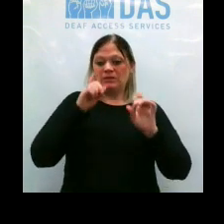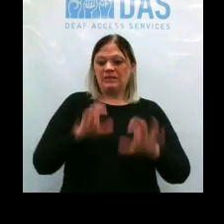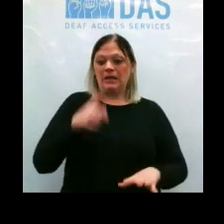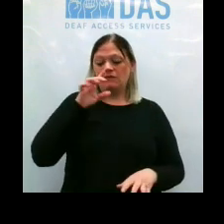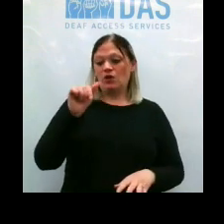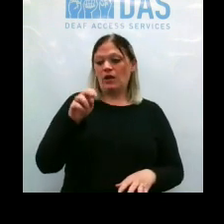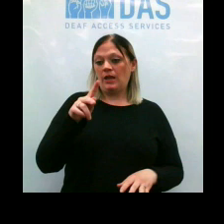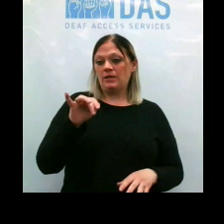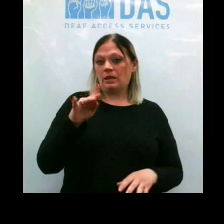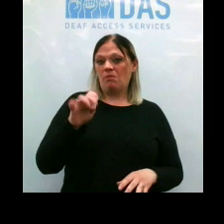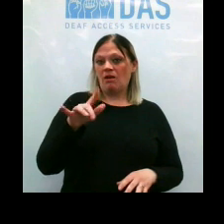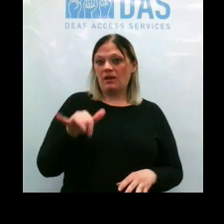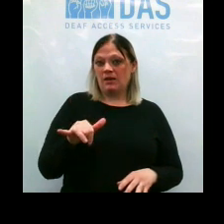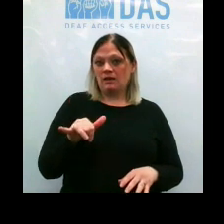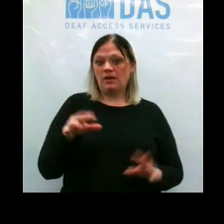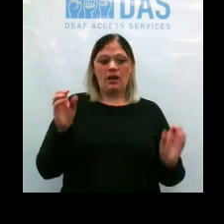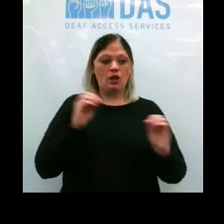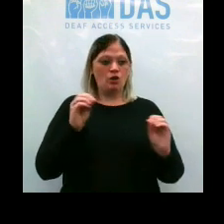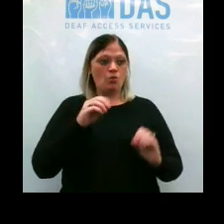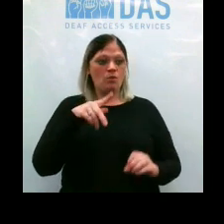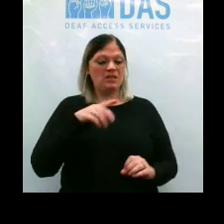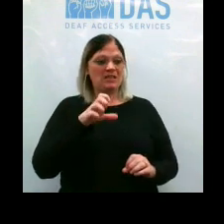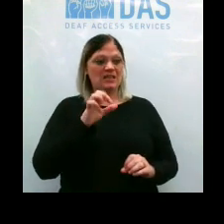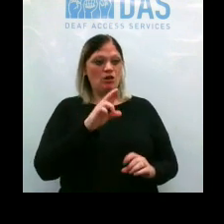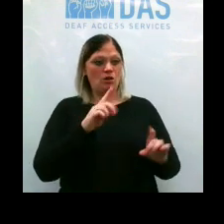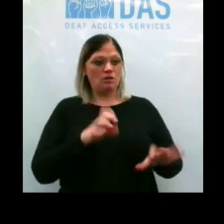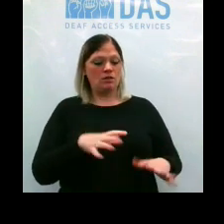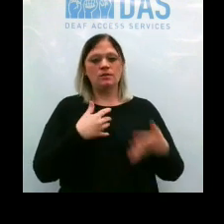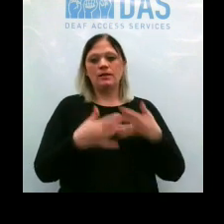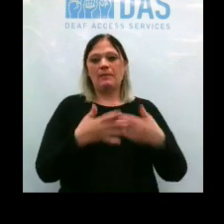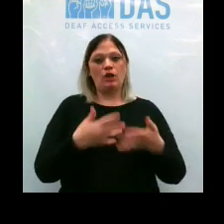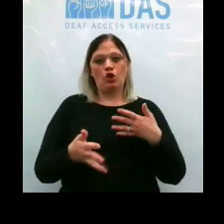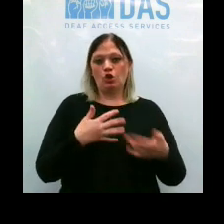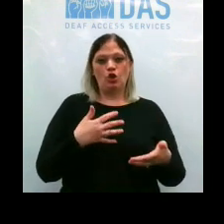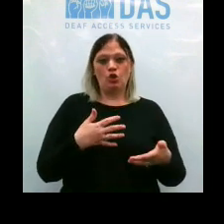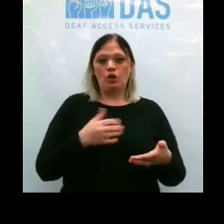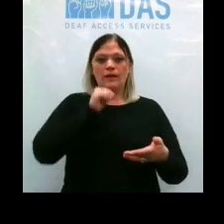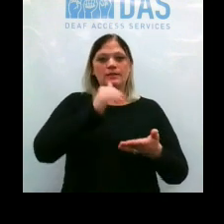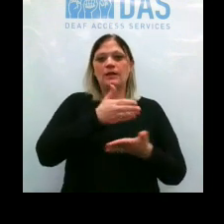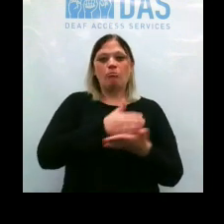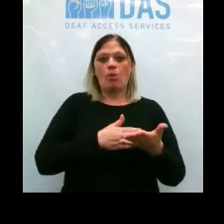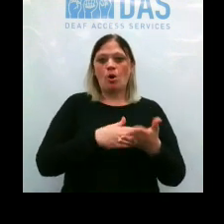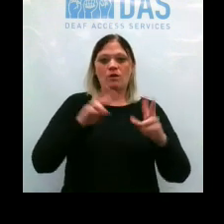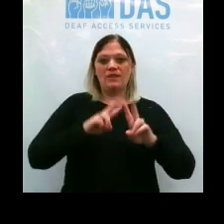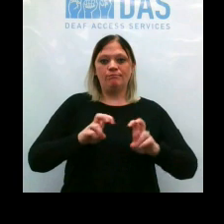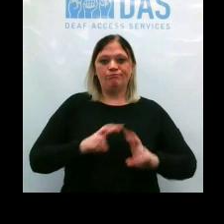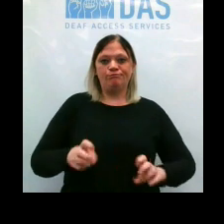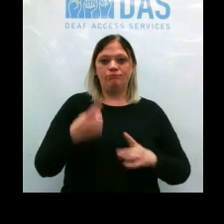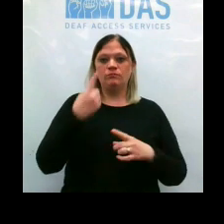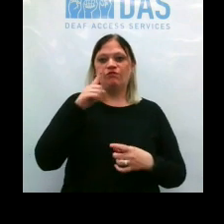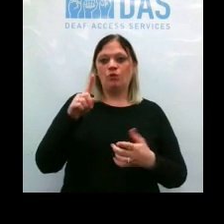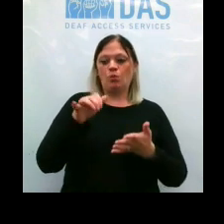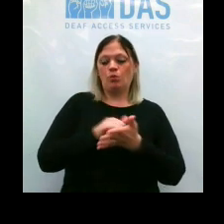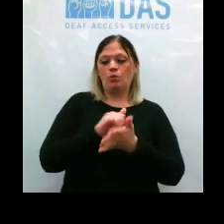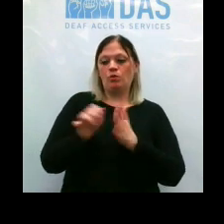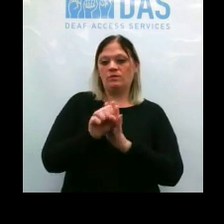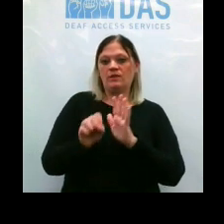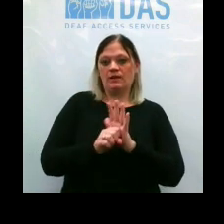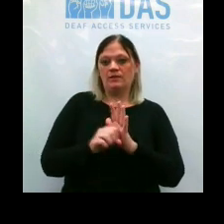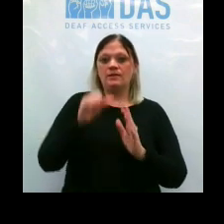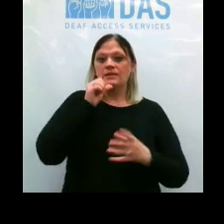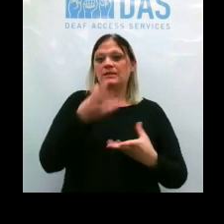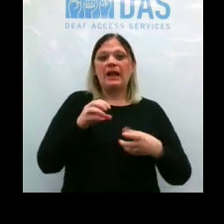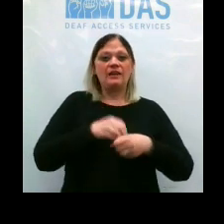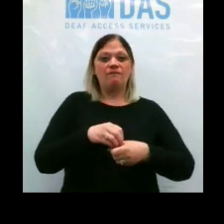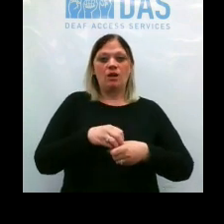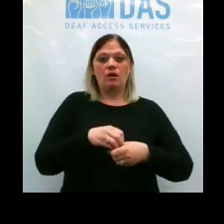antibodies and no one was doing the PCR test anymore, it still wouldn't matter. It is not part of the analysis for New York State. It doesn't involve a